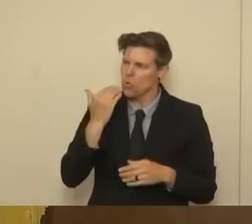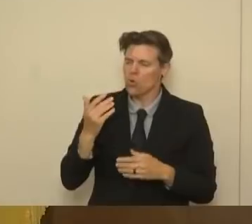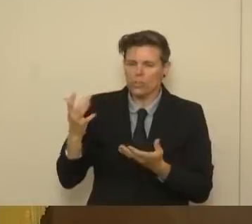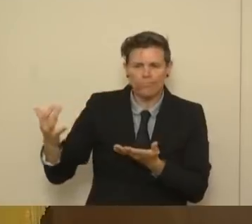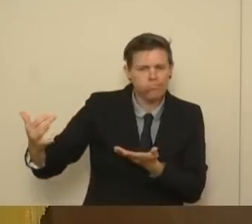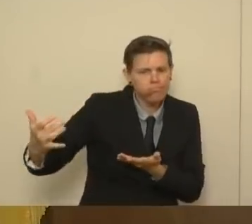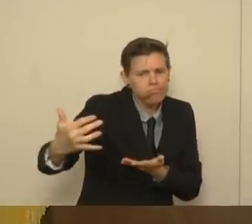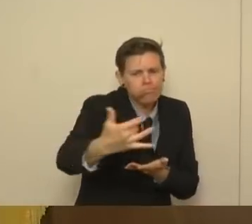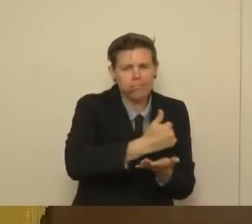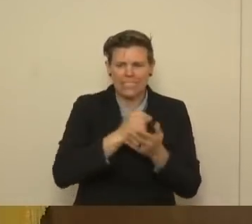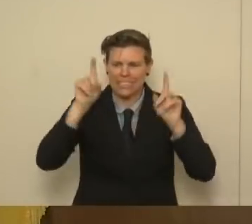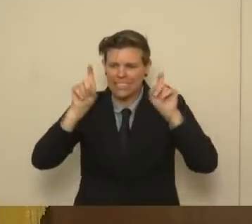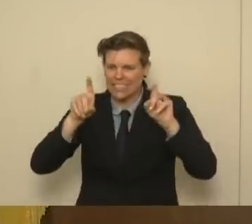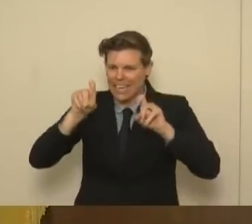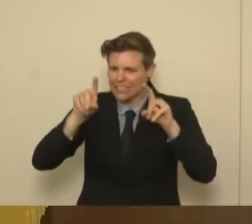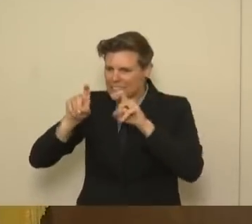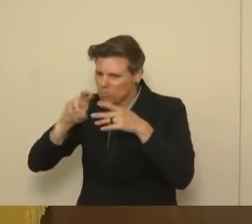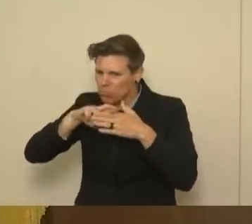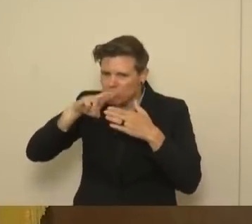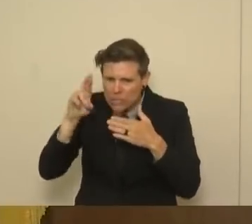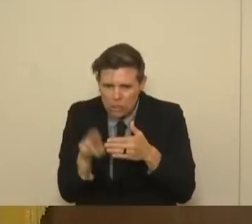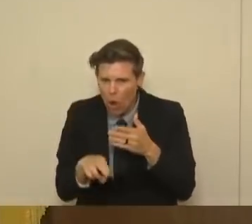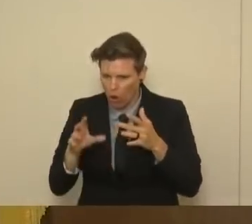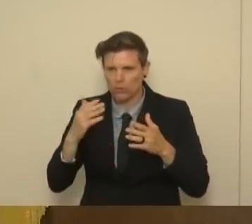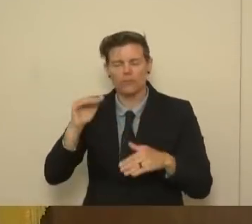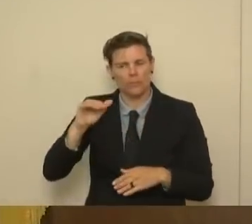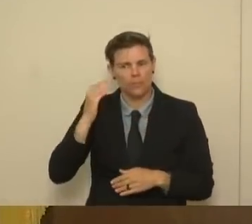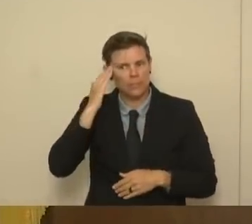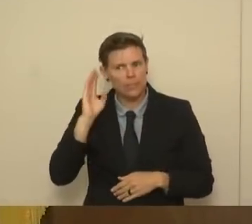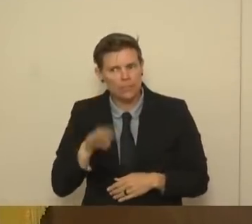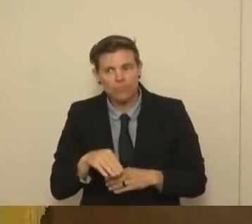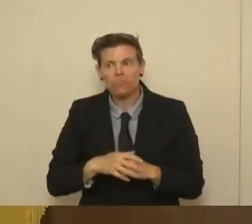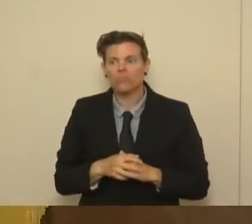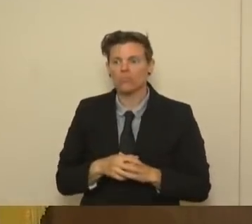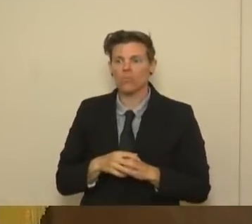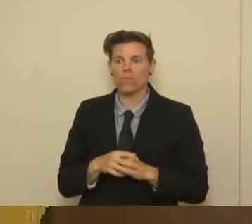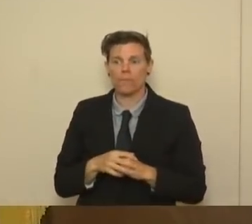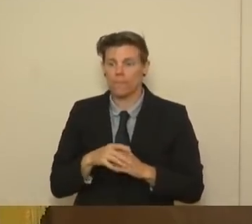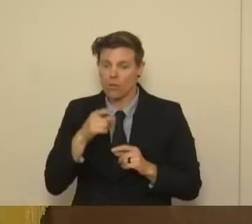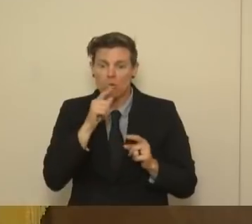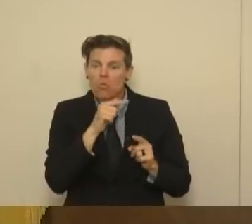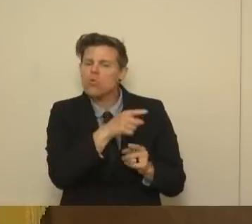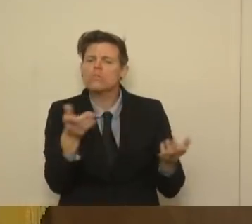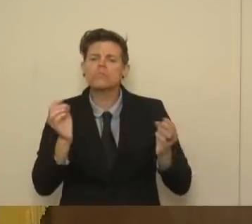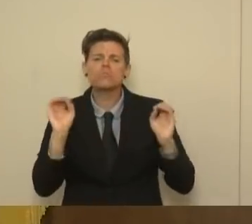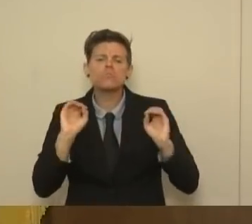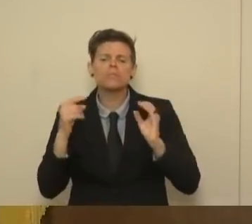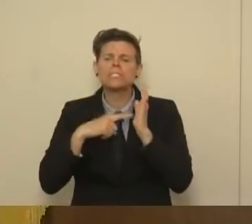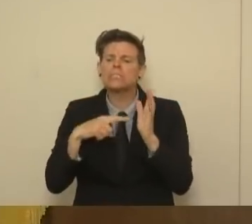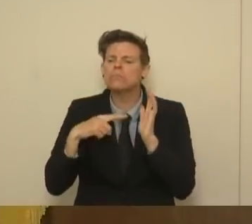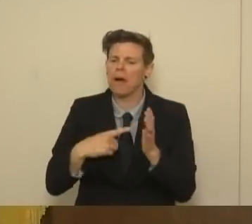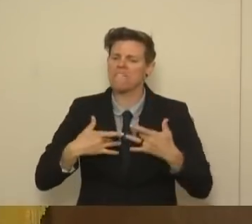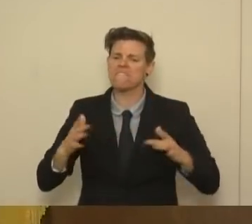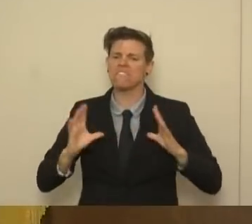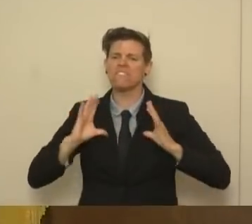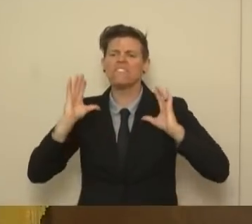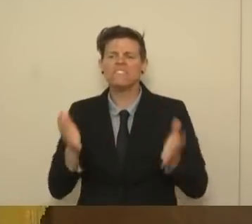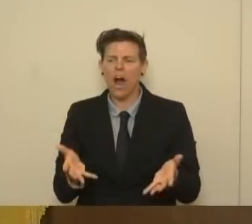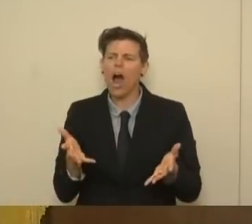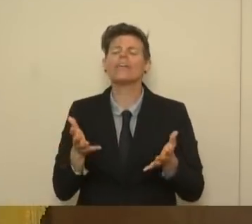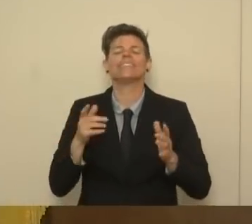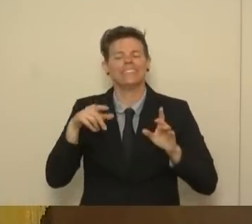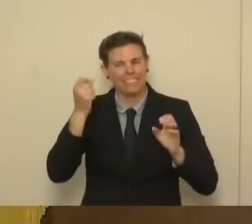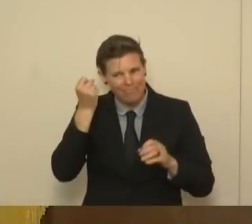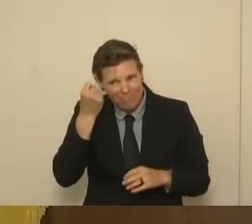sample from you. Everyone else goes to public health sites. However, no wrong door. We don't want to discourage New Mexicans from